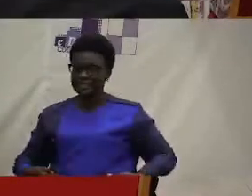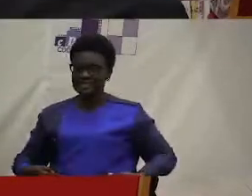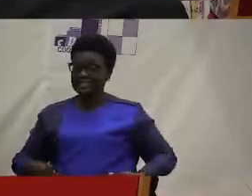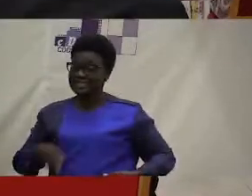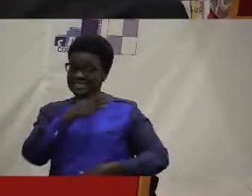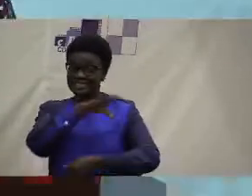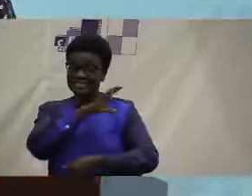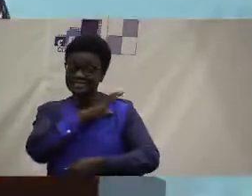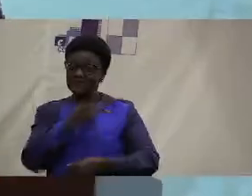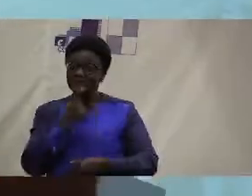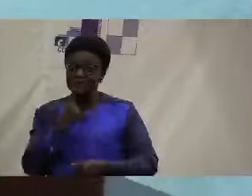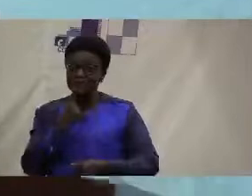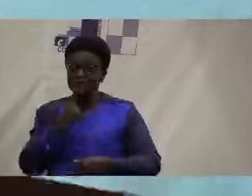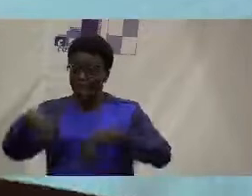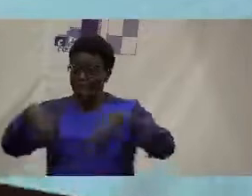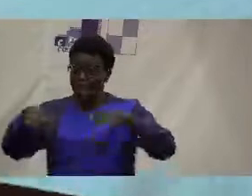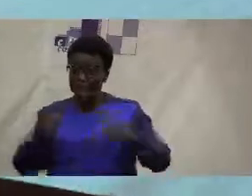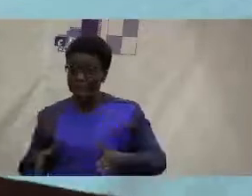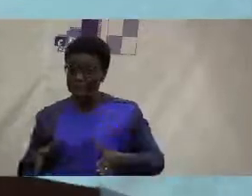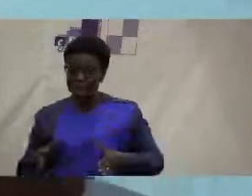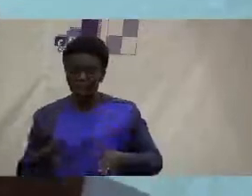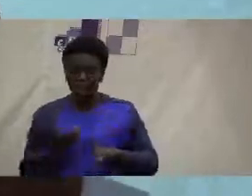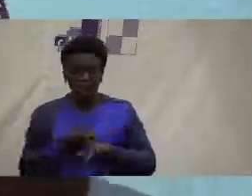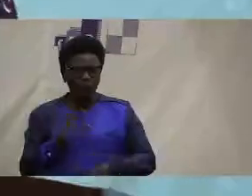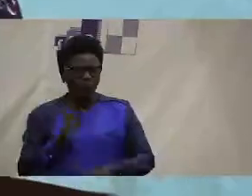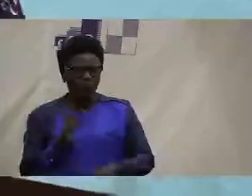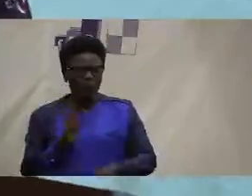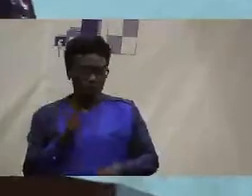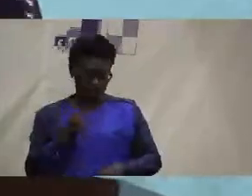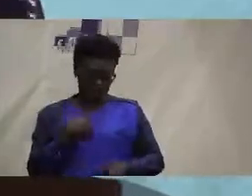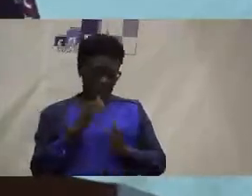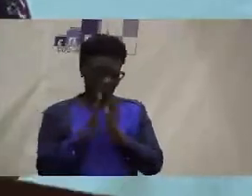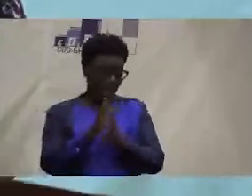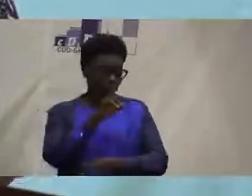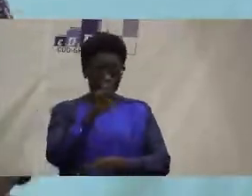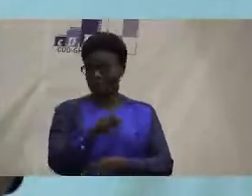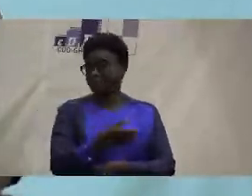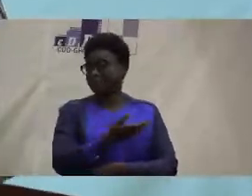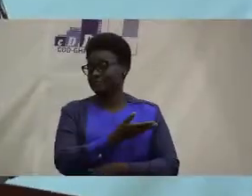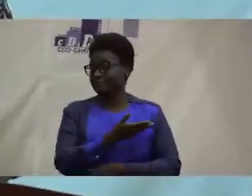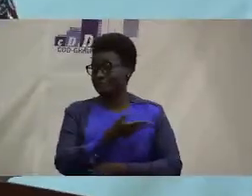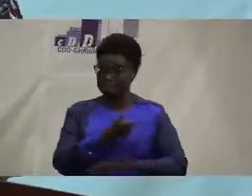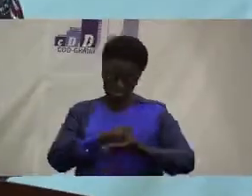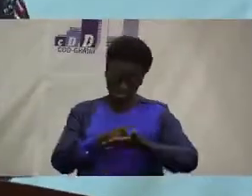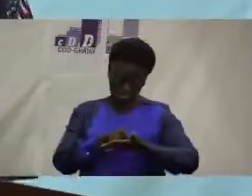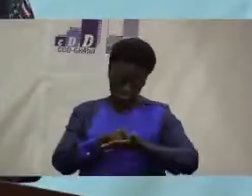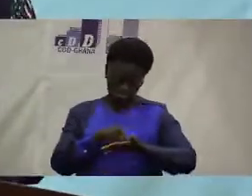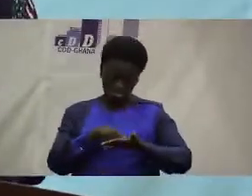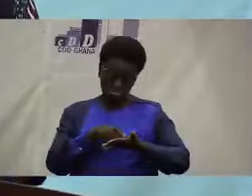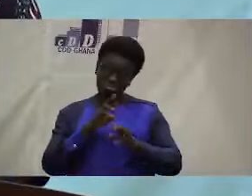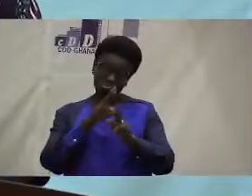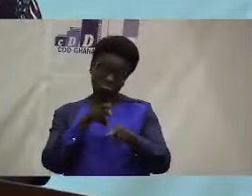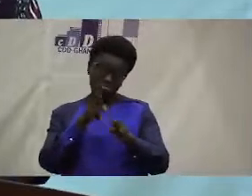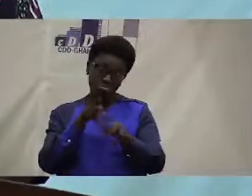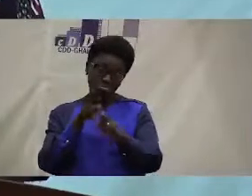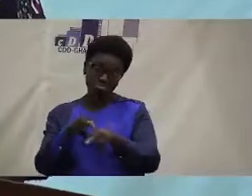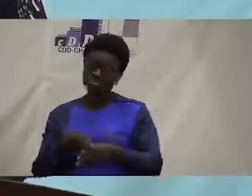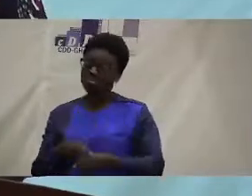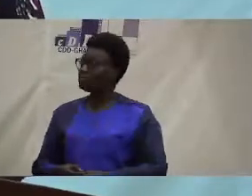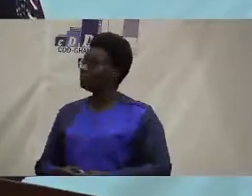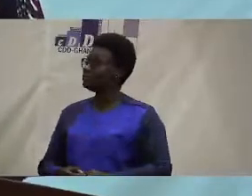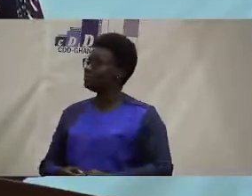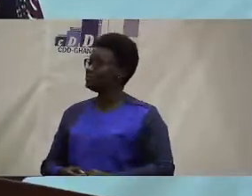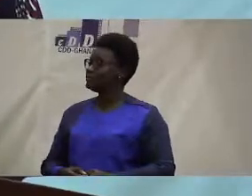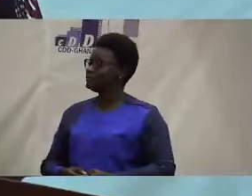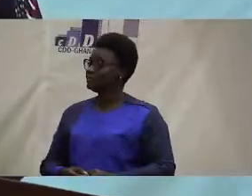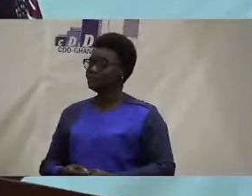actors, exactly where it should come from. It's my question that we can pen down and then we can get answers for that.